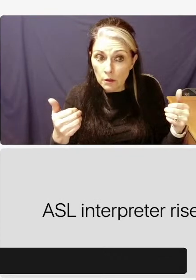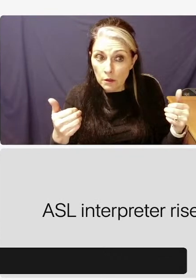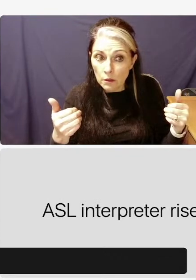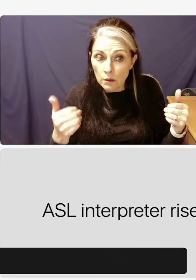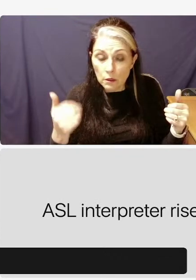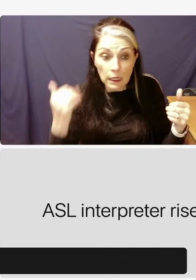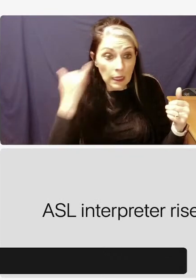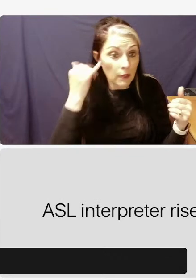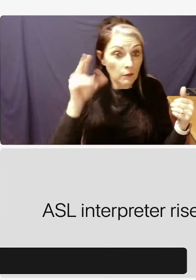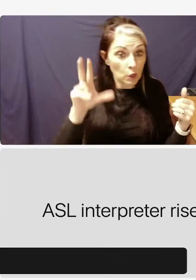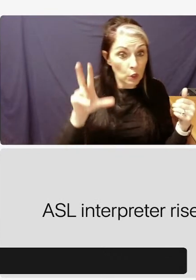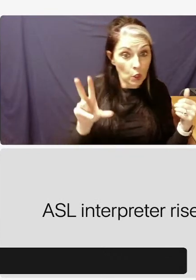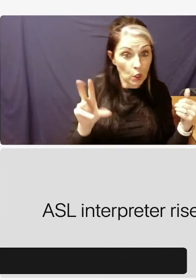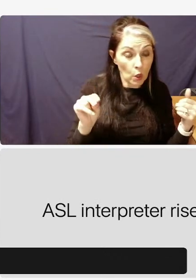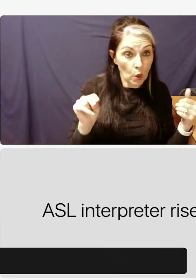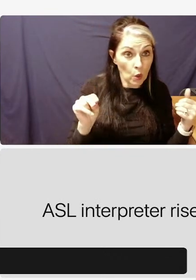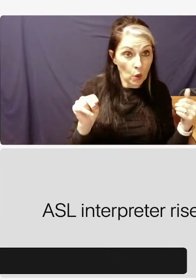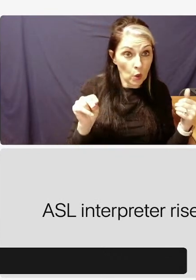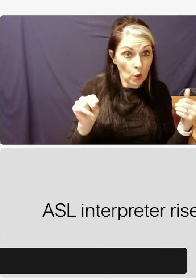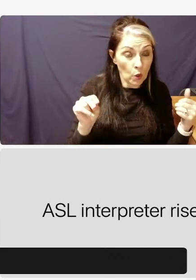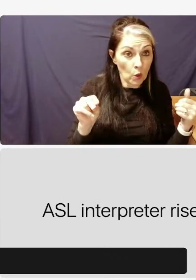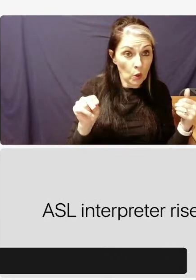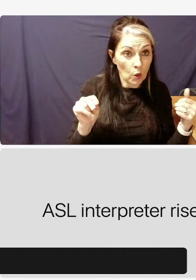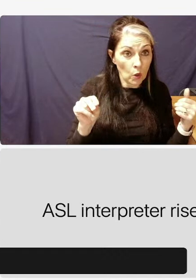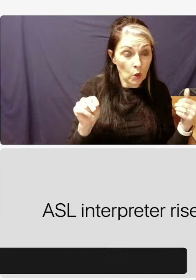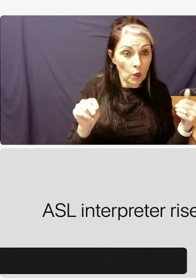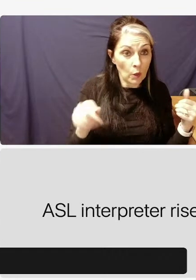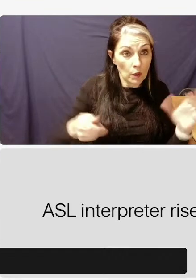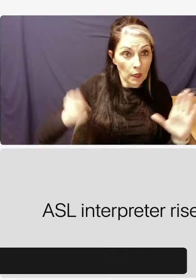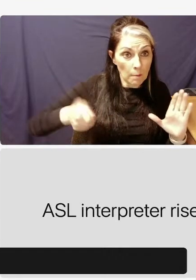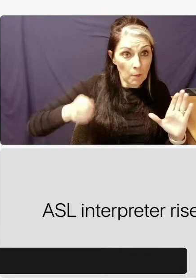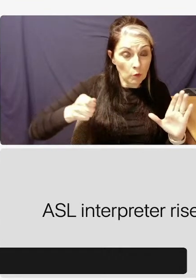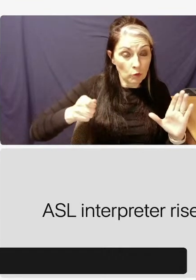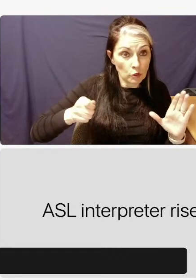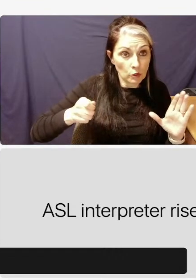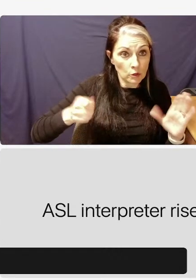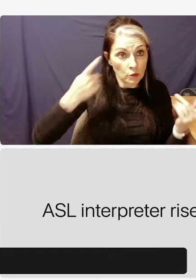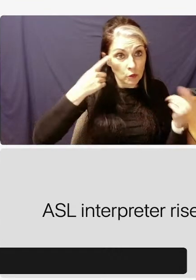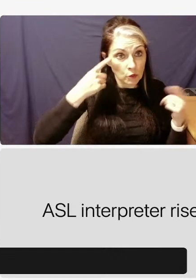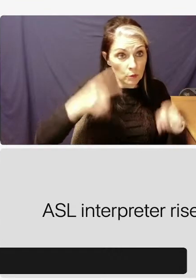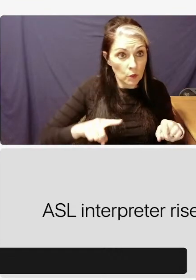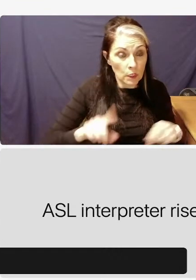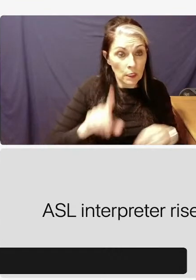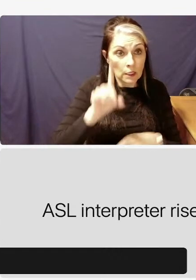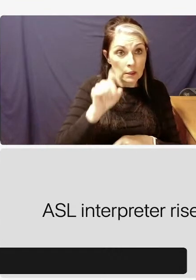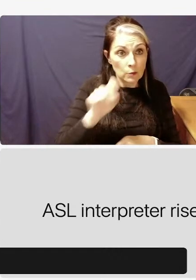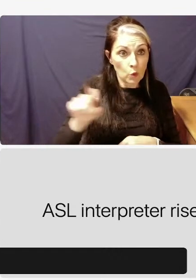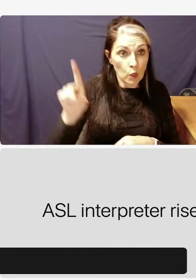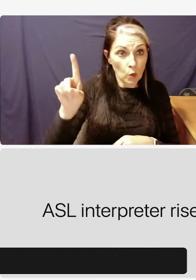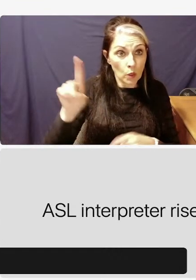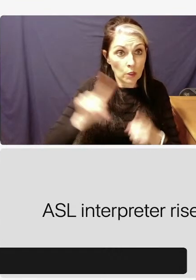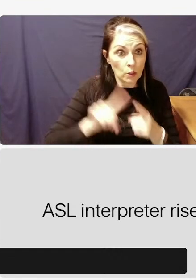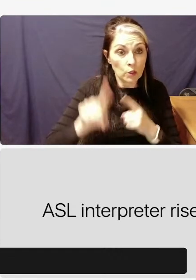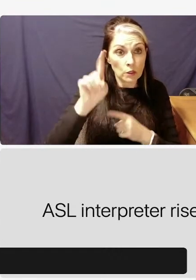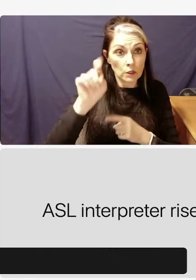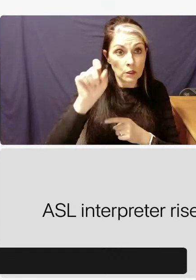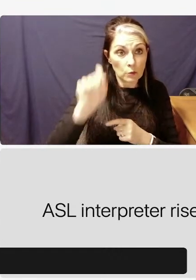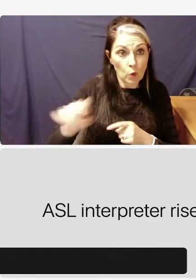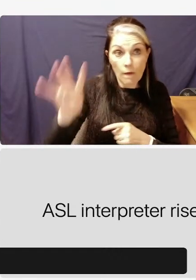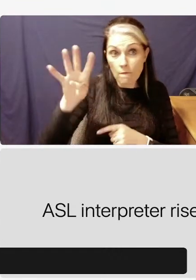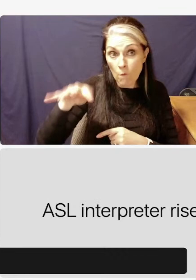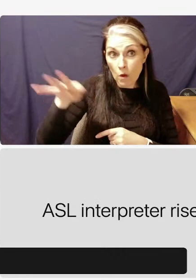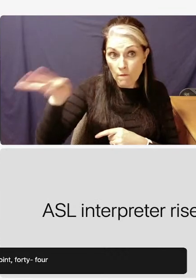if not i would like a motion to approve actions items 6.1 through 6.44